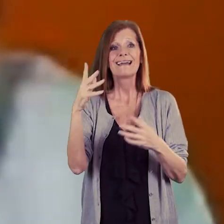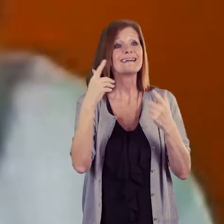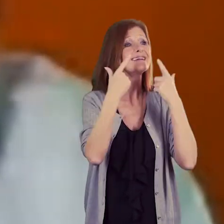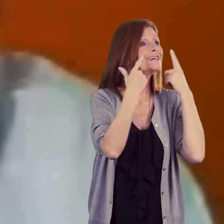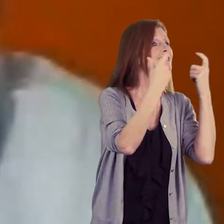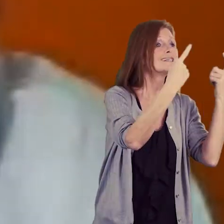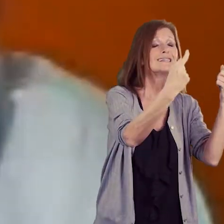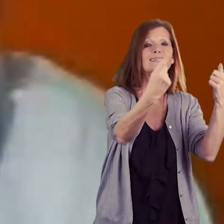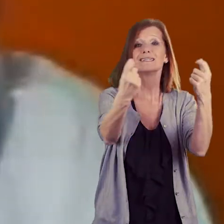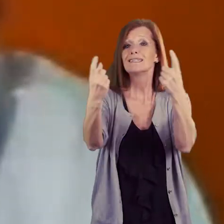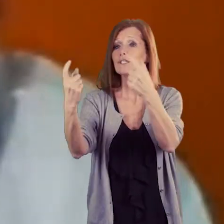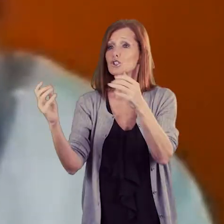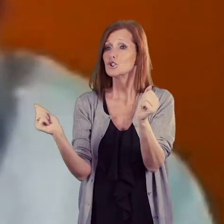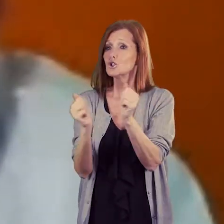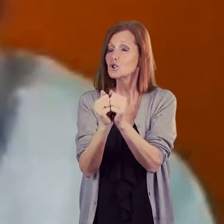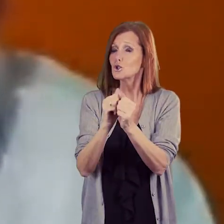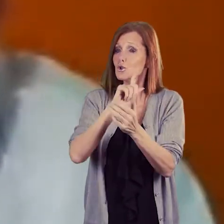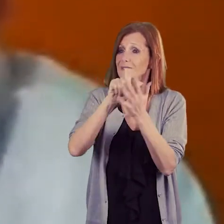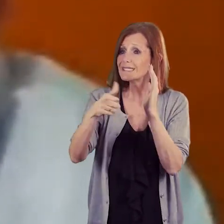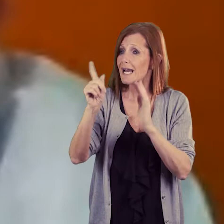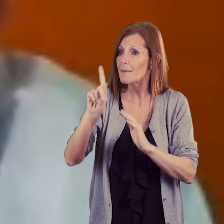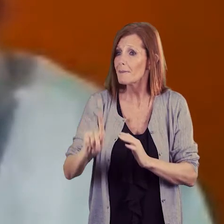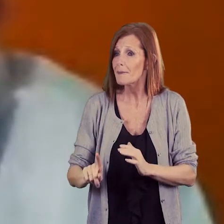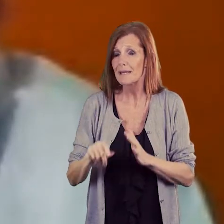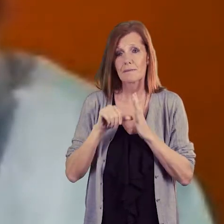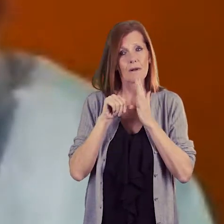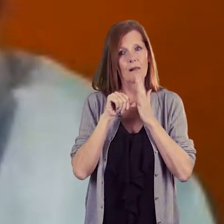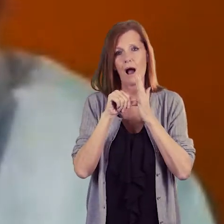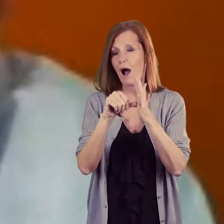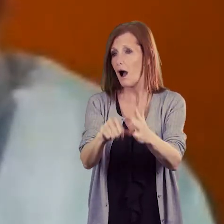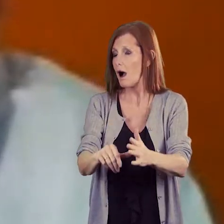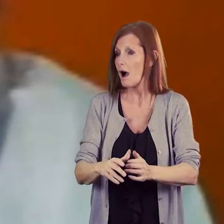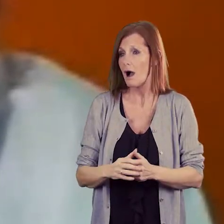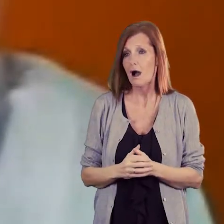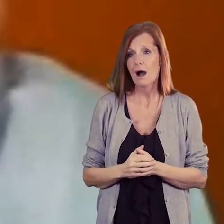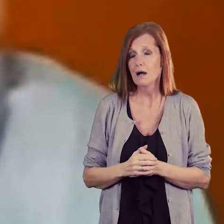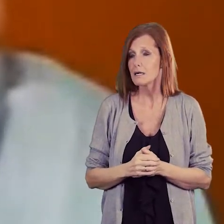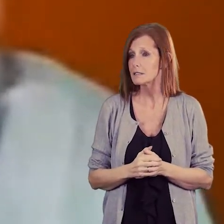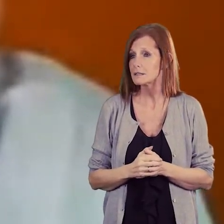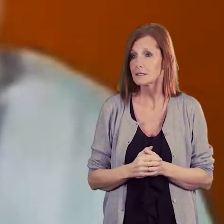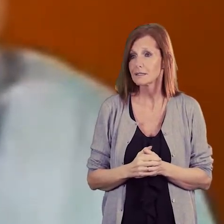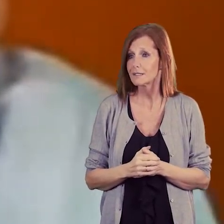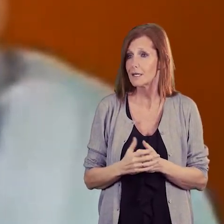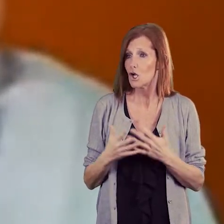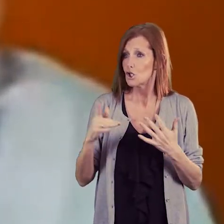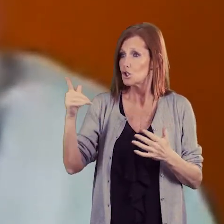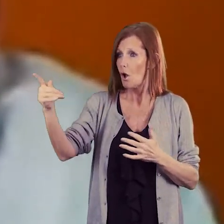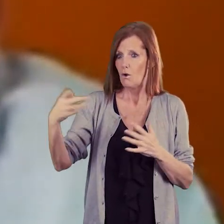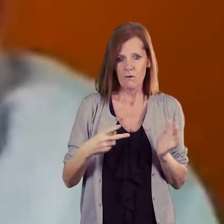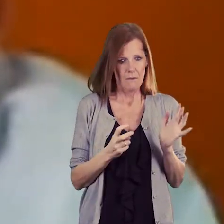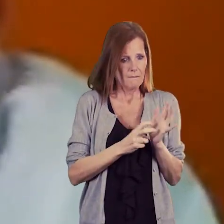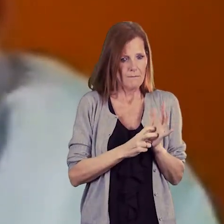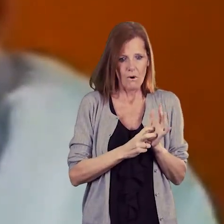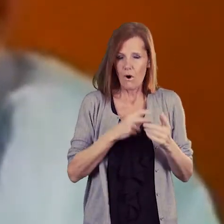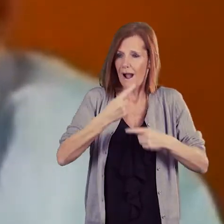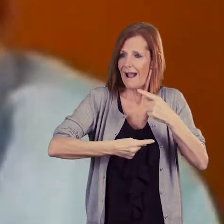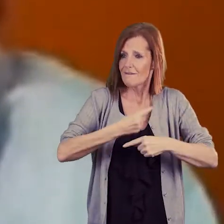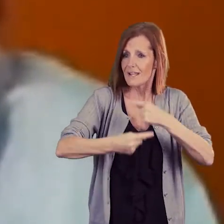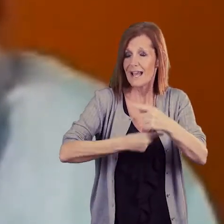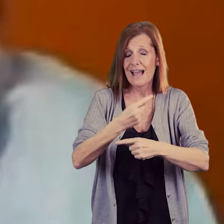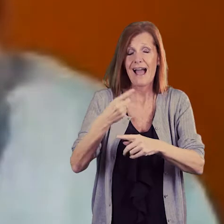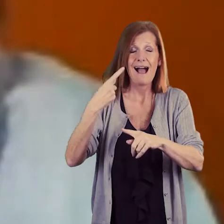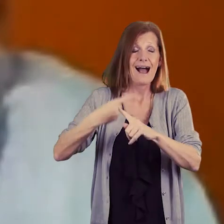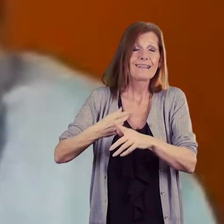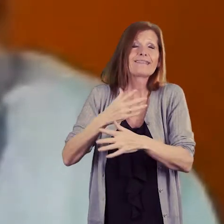an apartment that is ground floor, unless they've got a big, wide, massive lift. but they like, they do like the